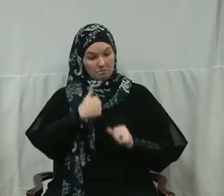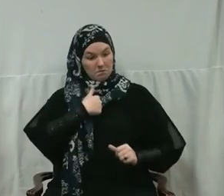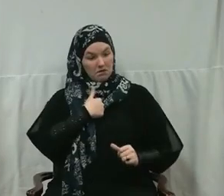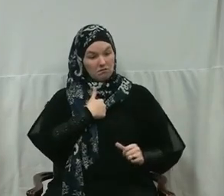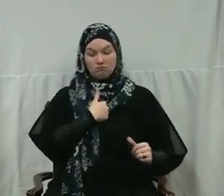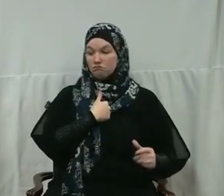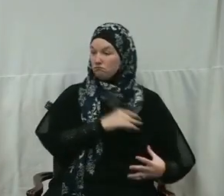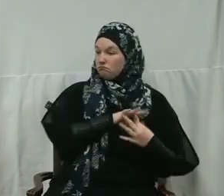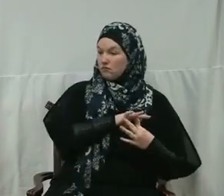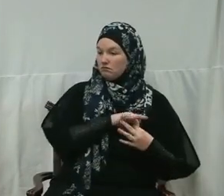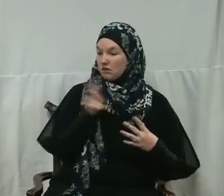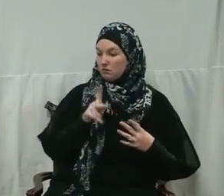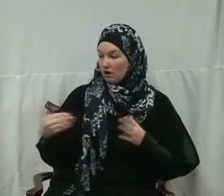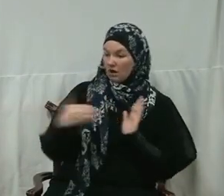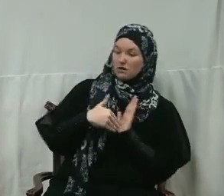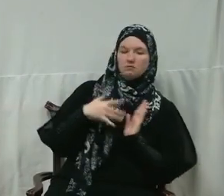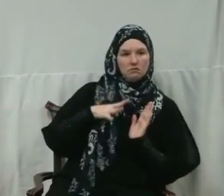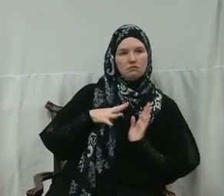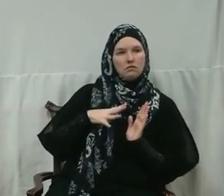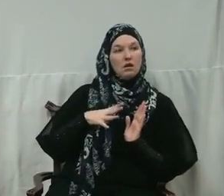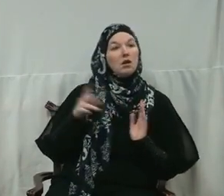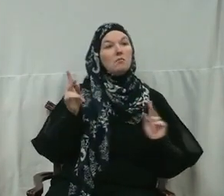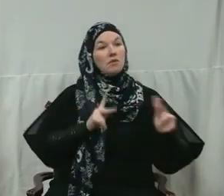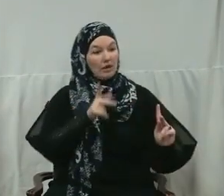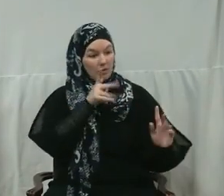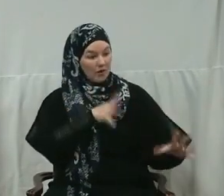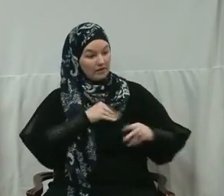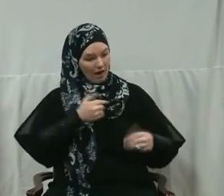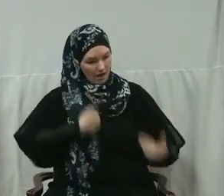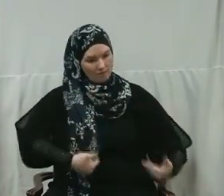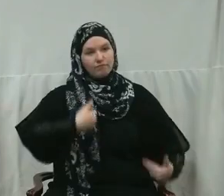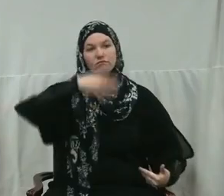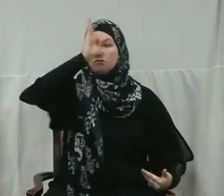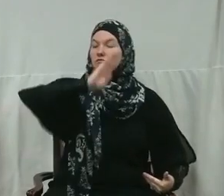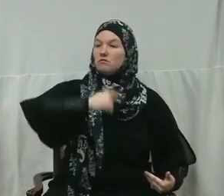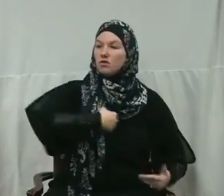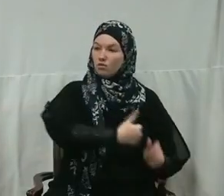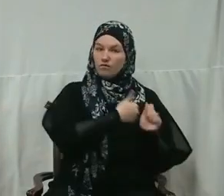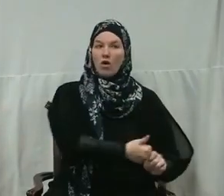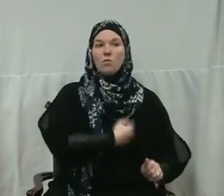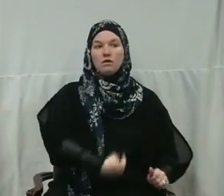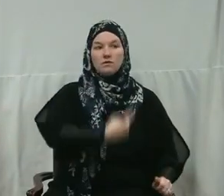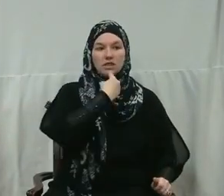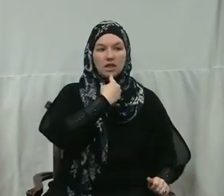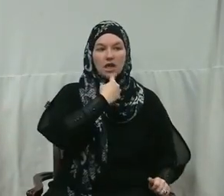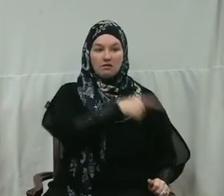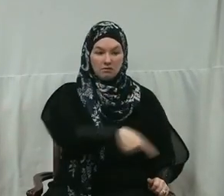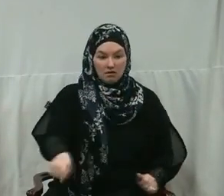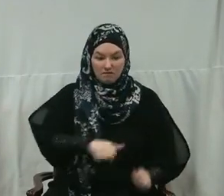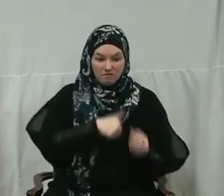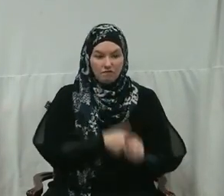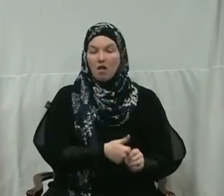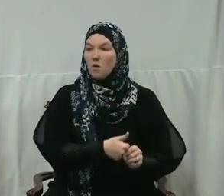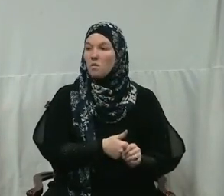who are against him. Those who accept him as God and they obey him and kiss his feet no